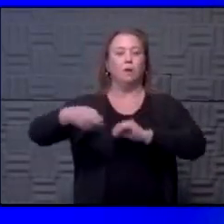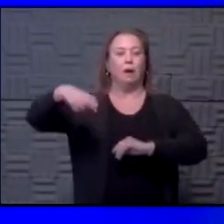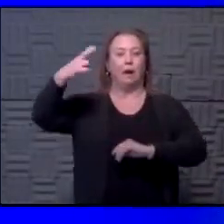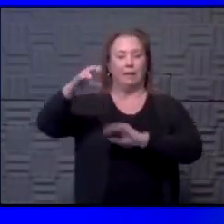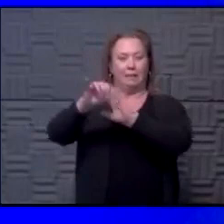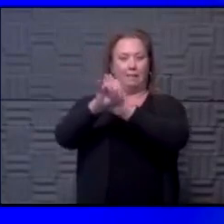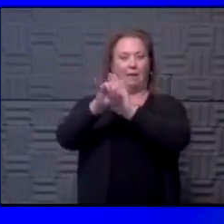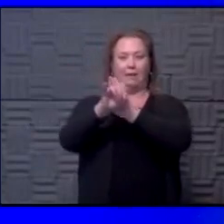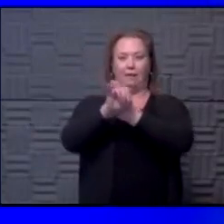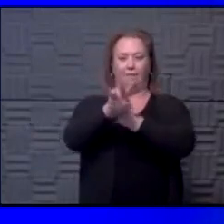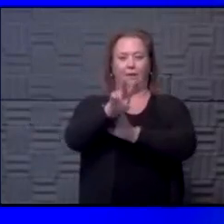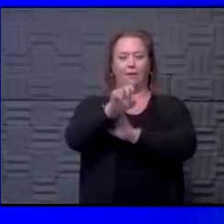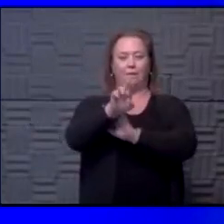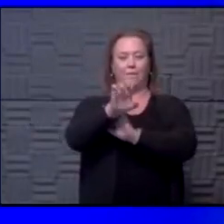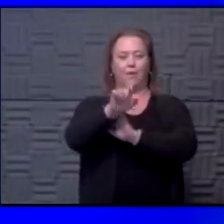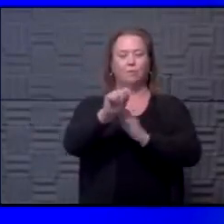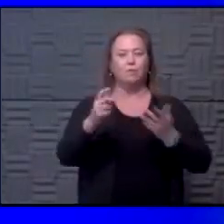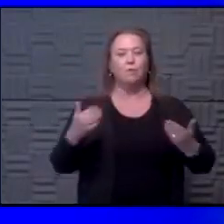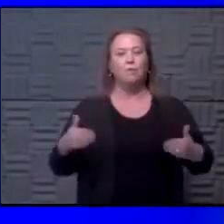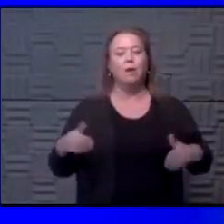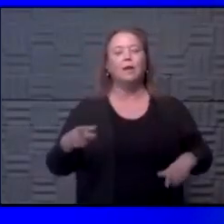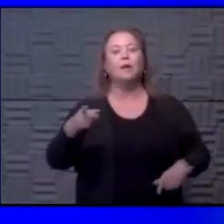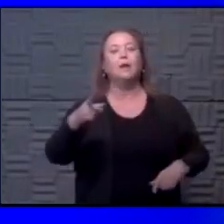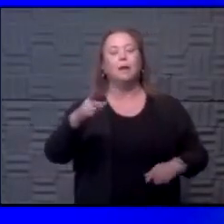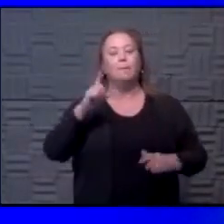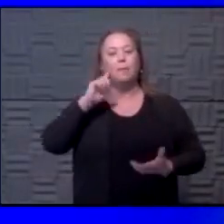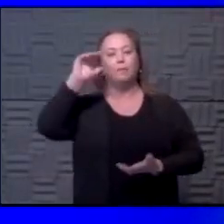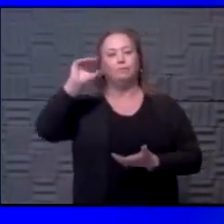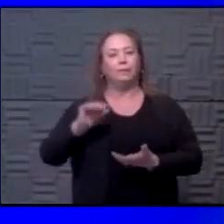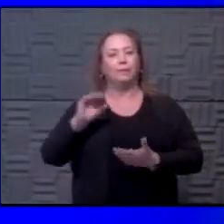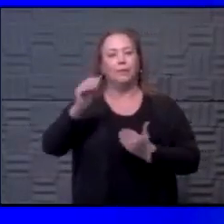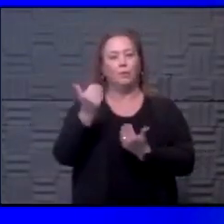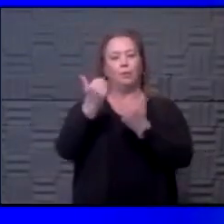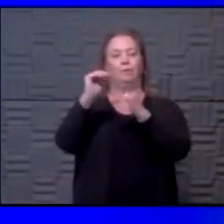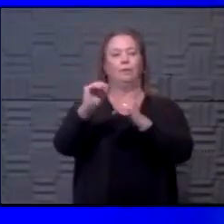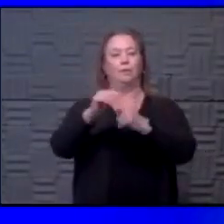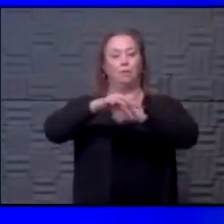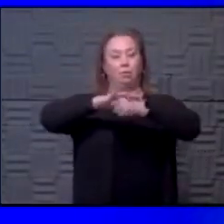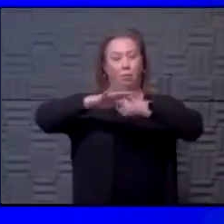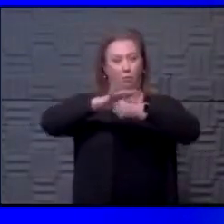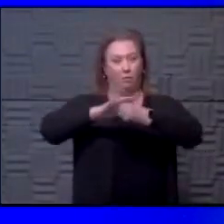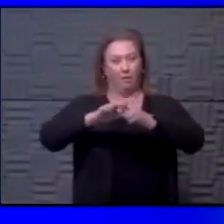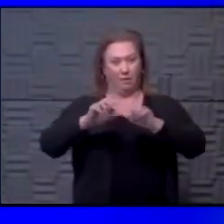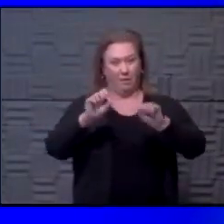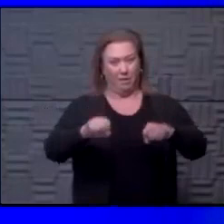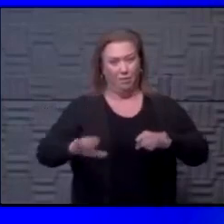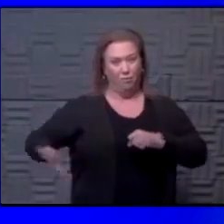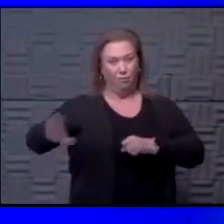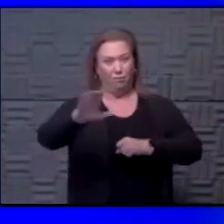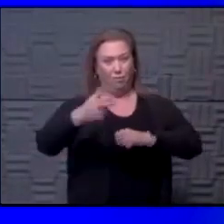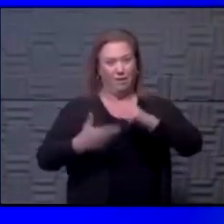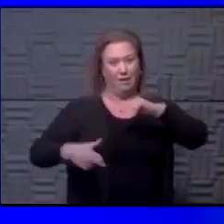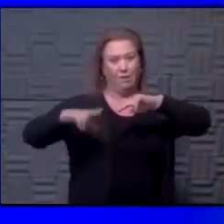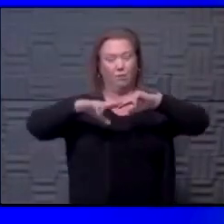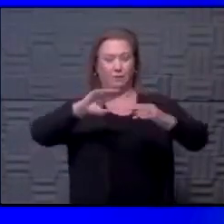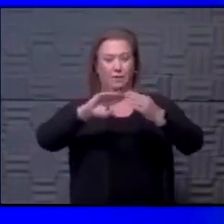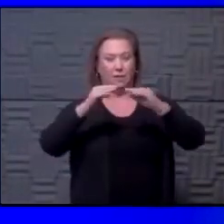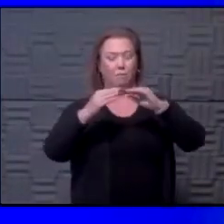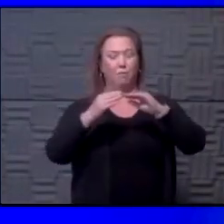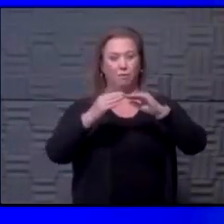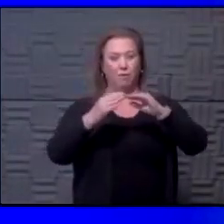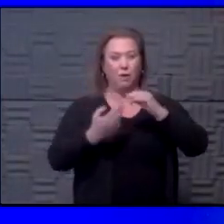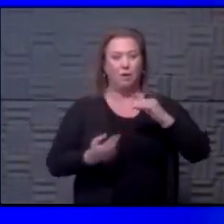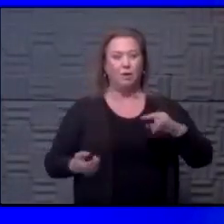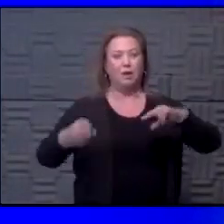all those variants that we've seen, yet they are loosening restrictions. So locally, can your increase in cases lead to